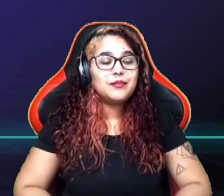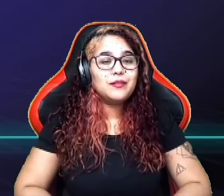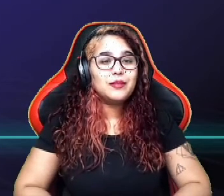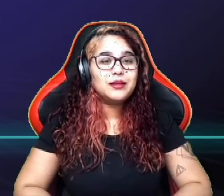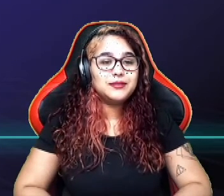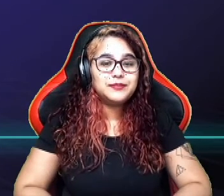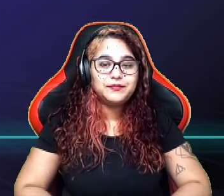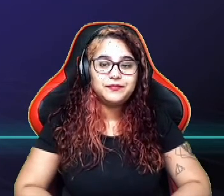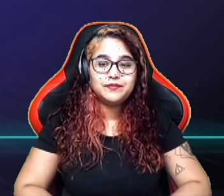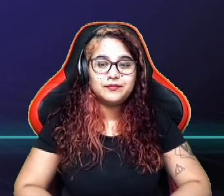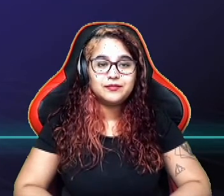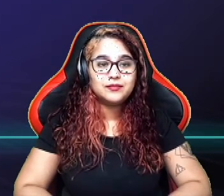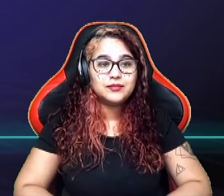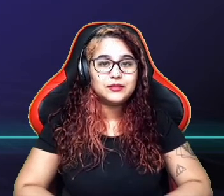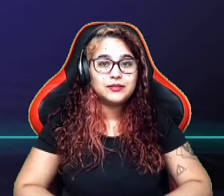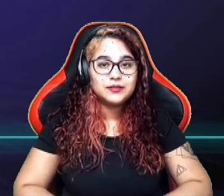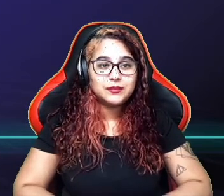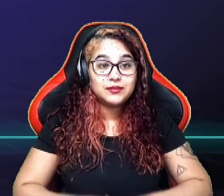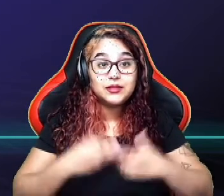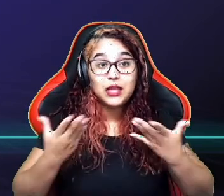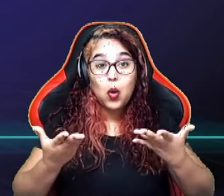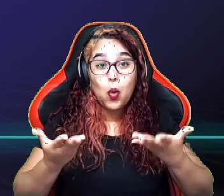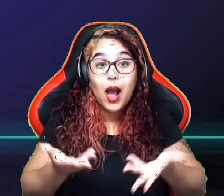add that currently